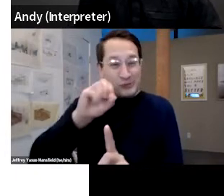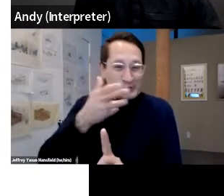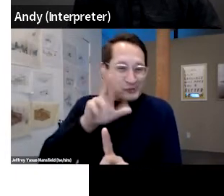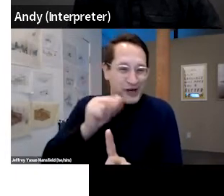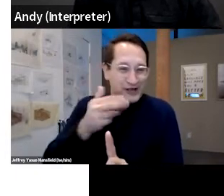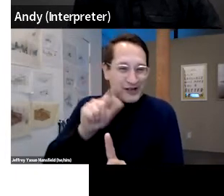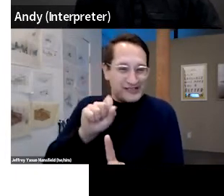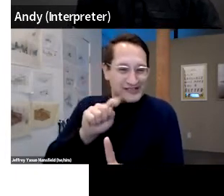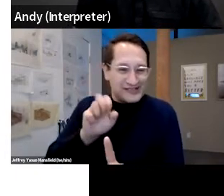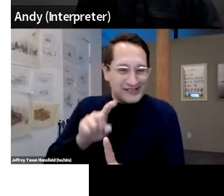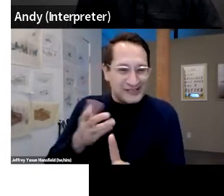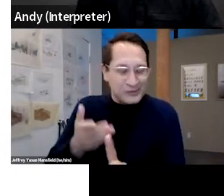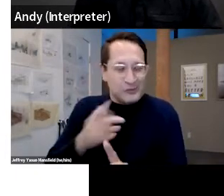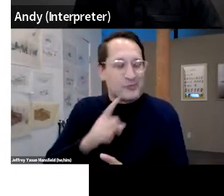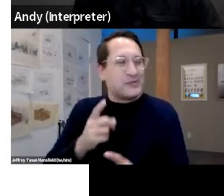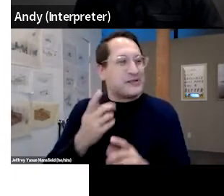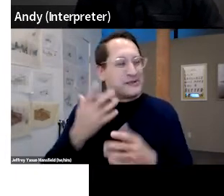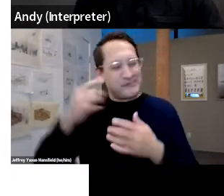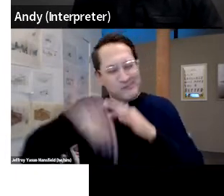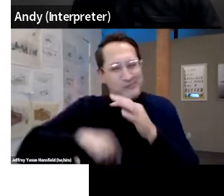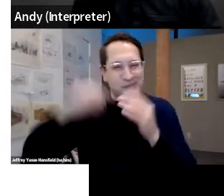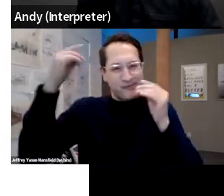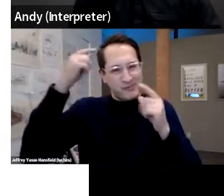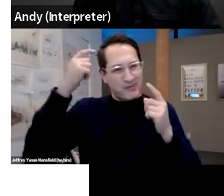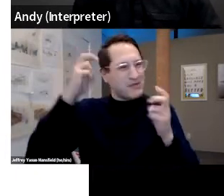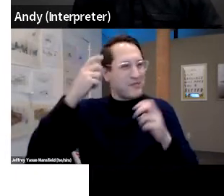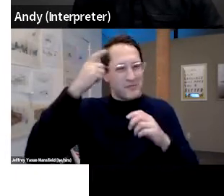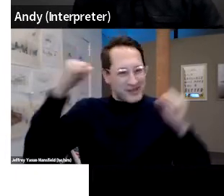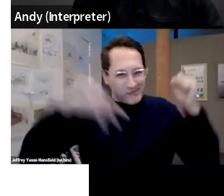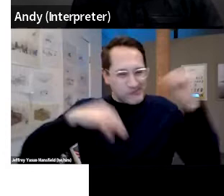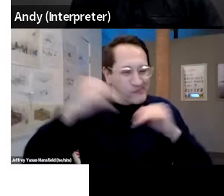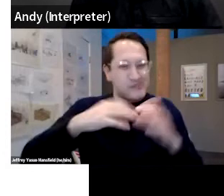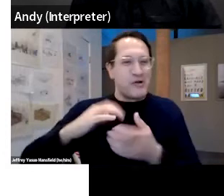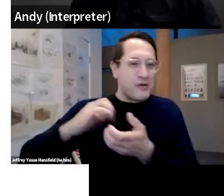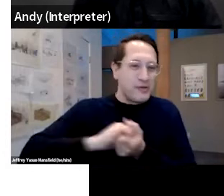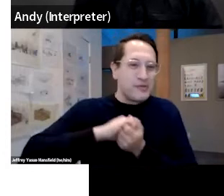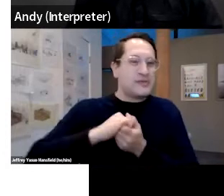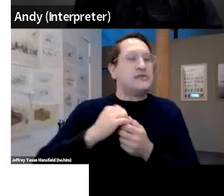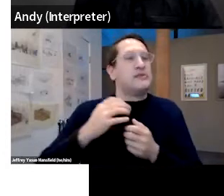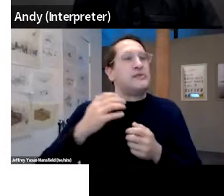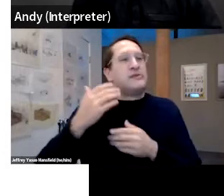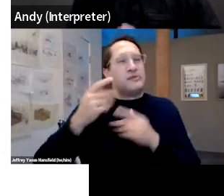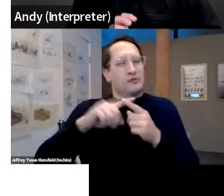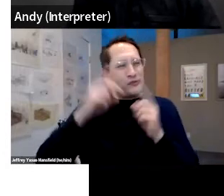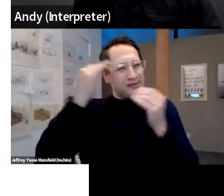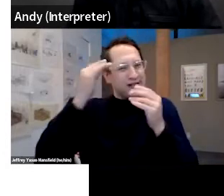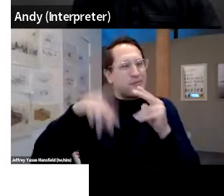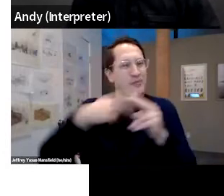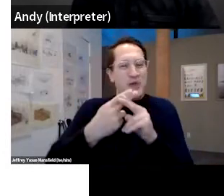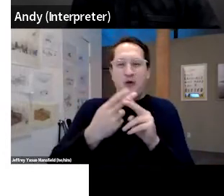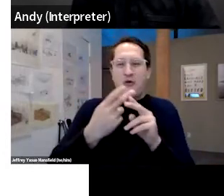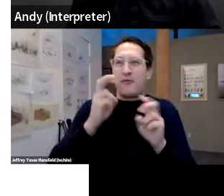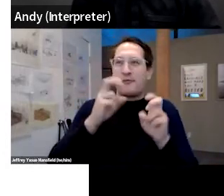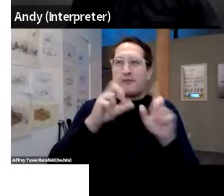We worked with Joshua, who's here with us today, on a deep, thought and really,